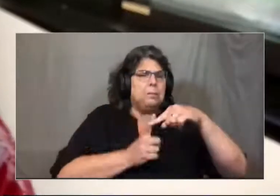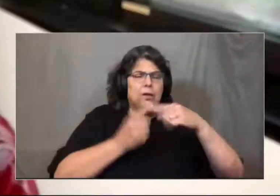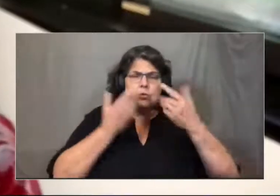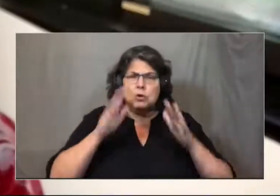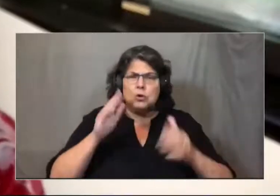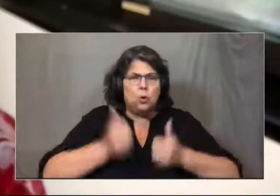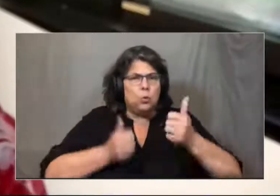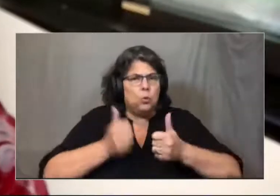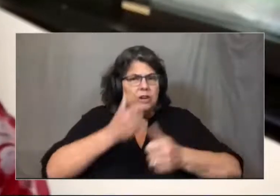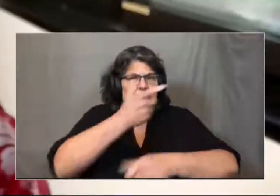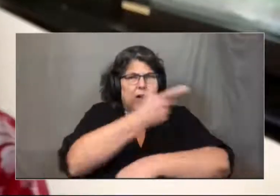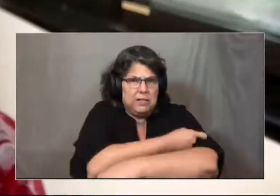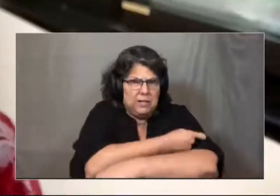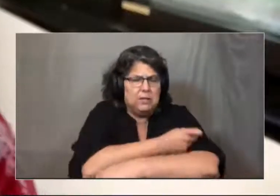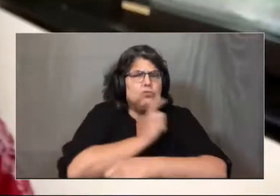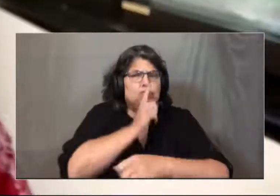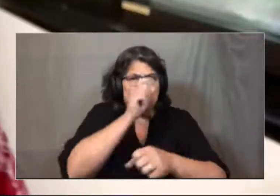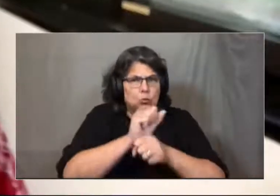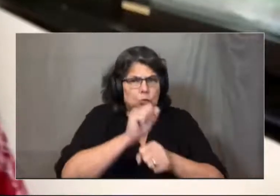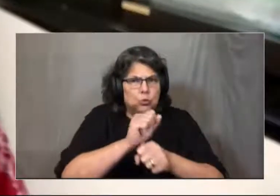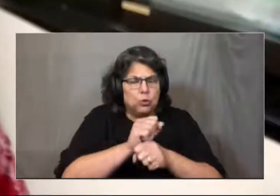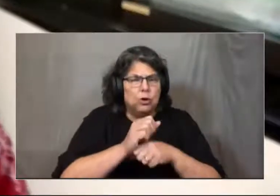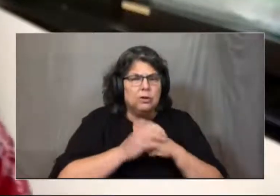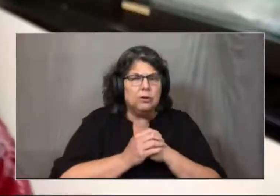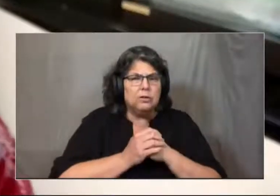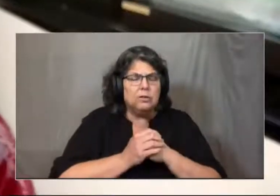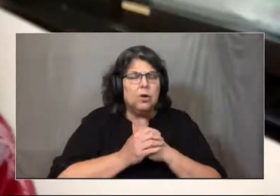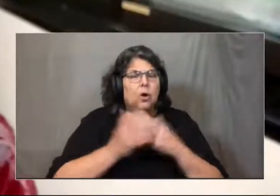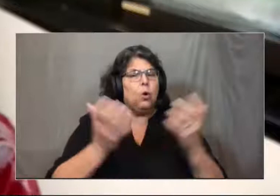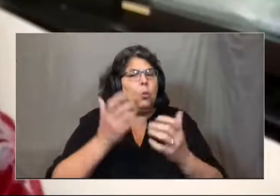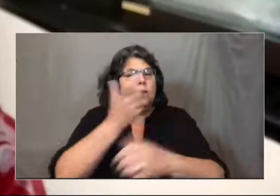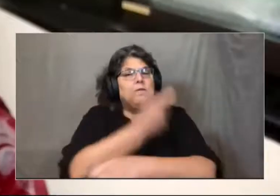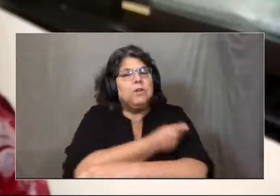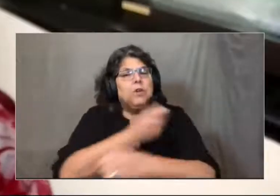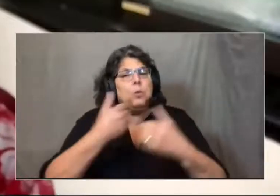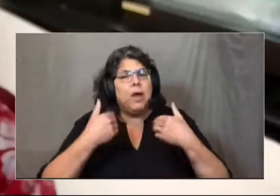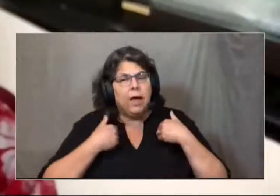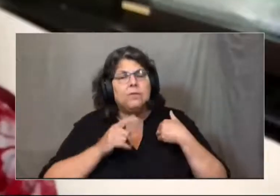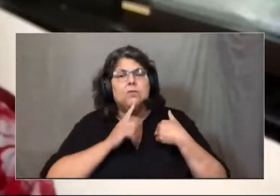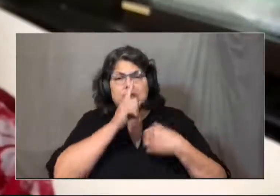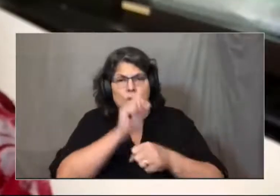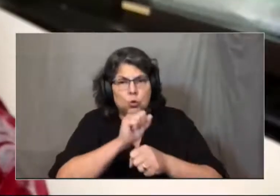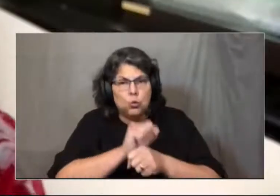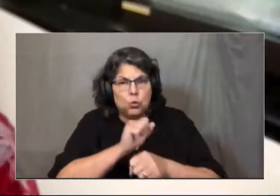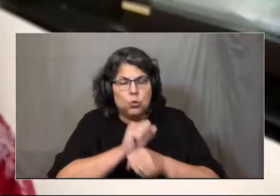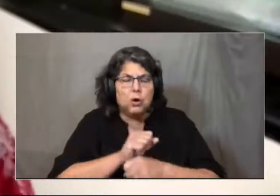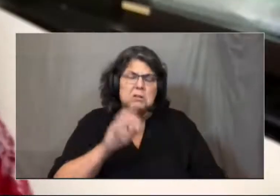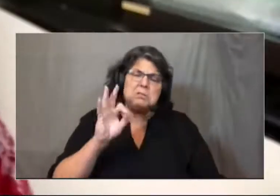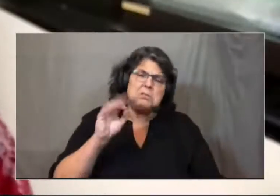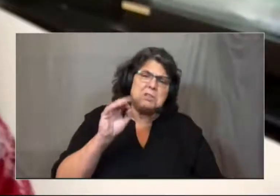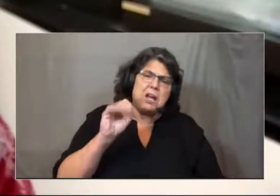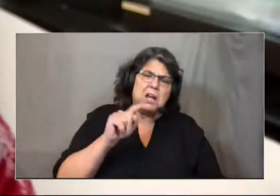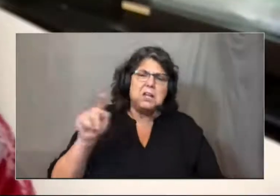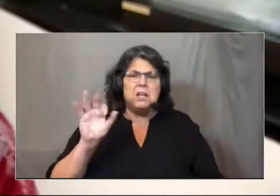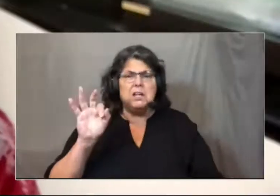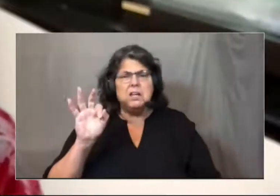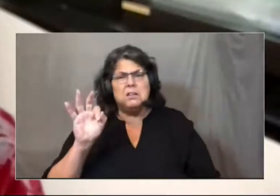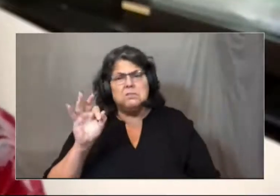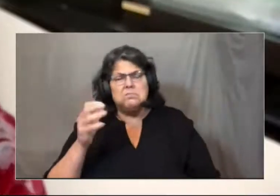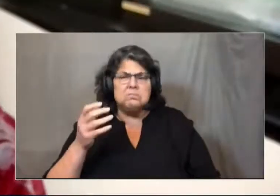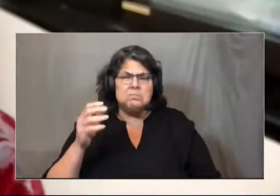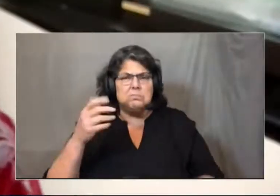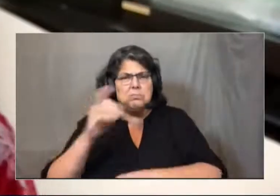now that we consider very effective are in the range of 90%, 95% effective. The less effective ones may be as little as